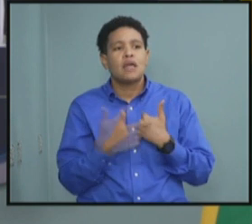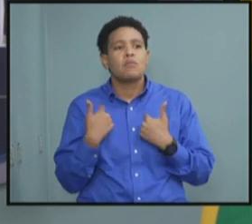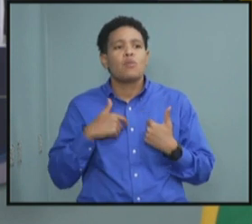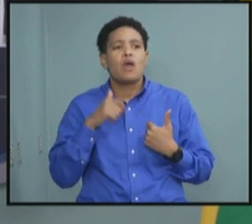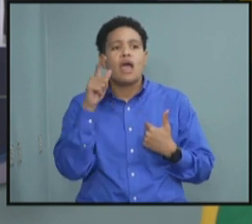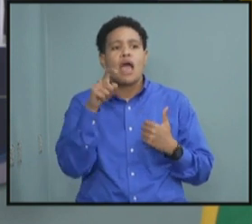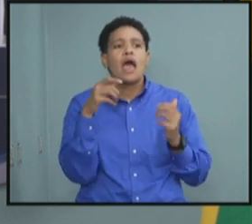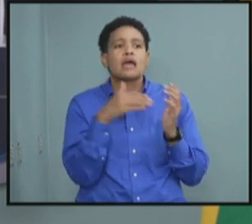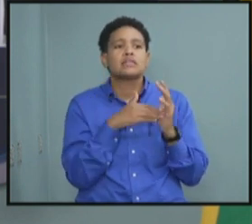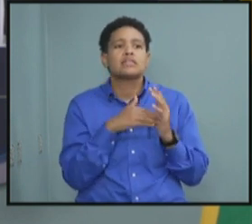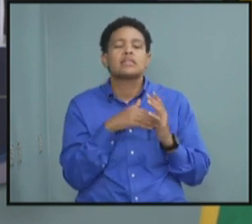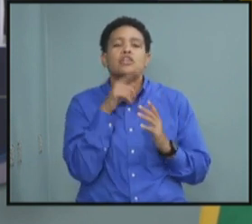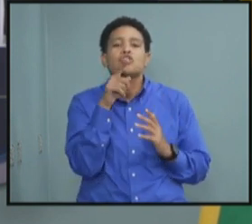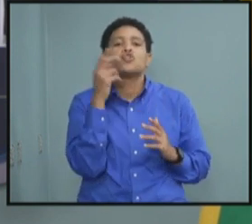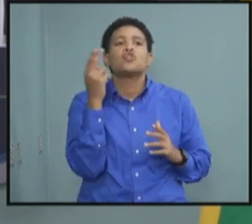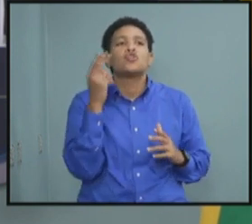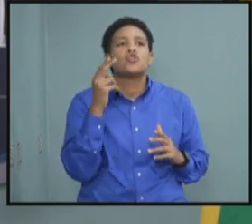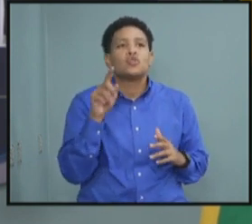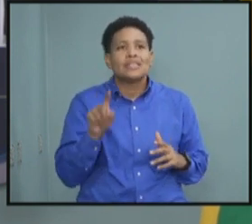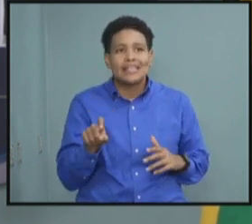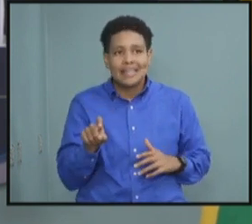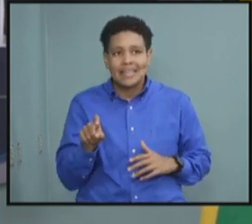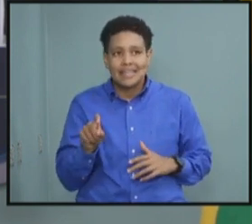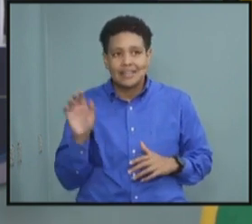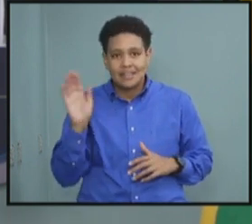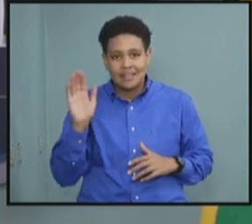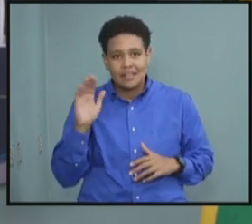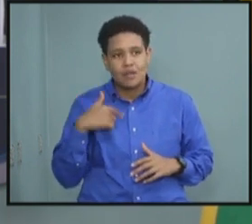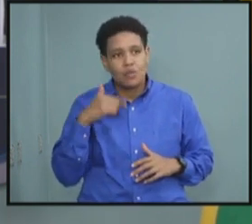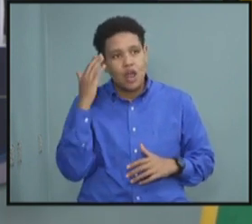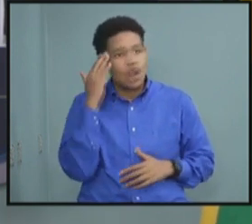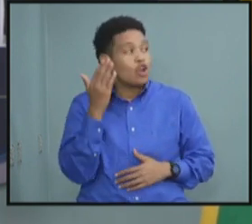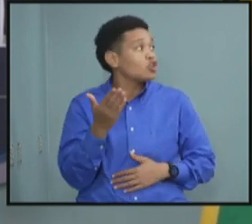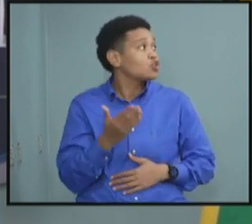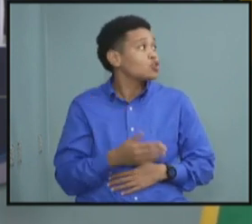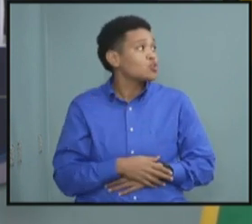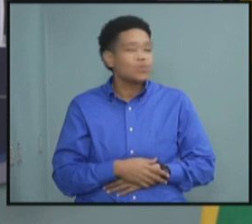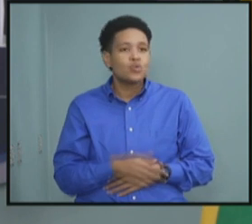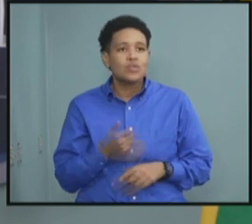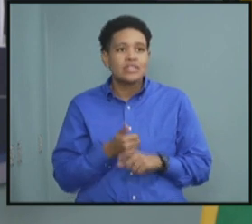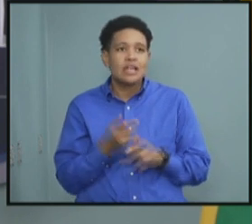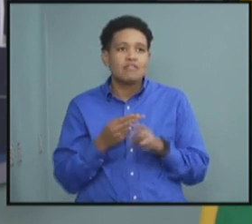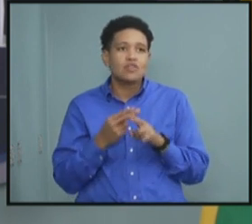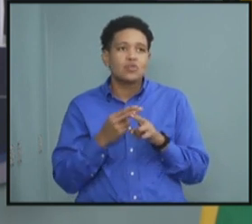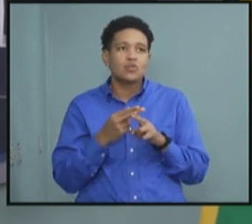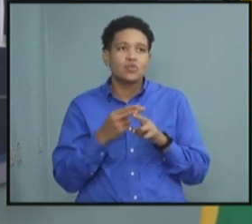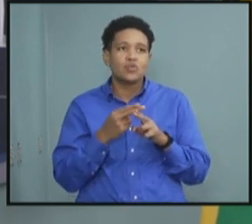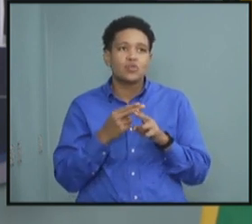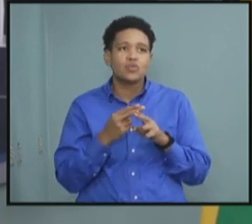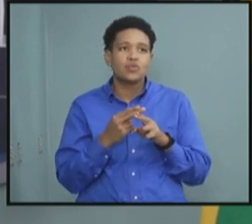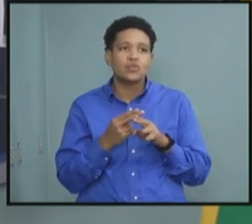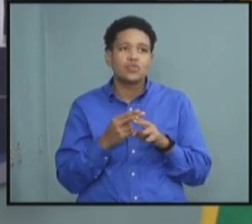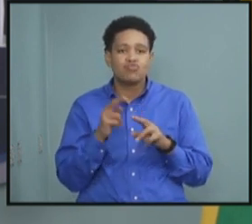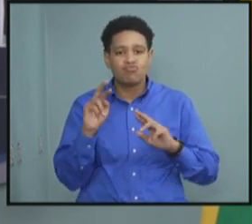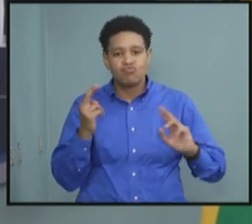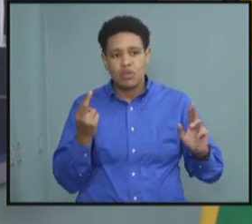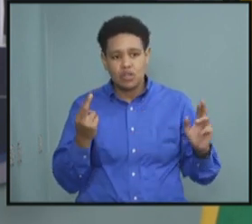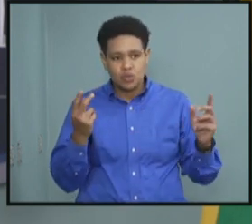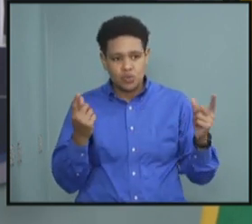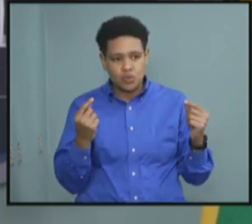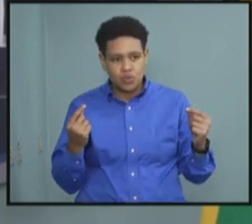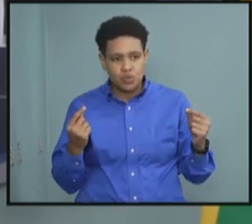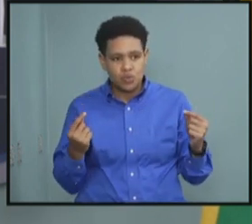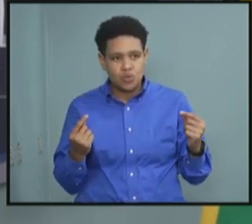again that you use the raise hand feature, and we will acknowledge you as soon as it is feasible to do